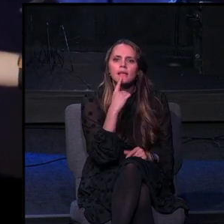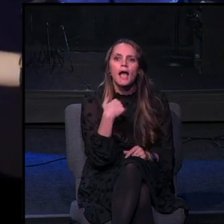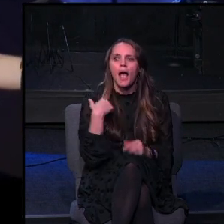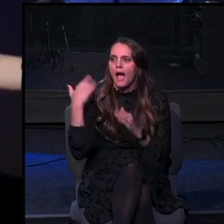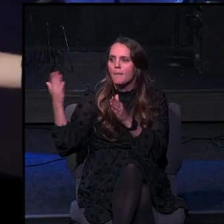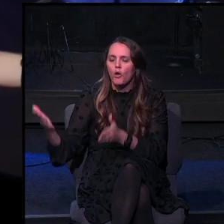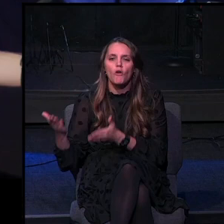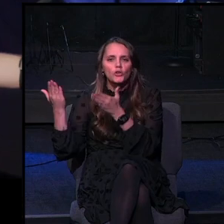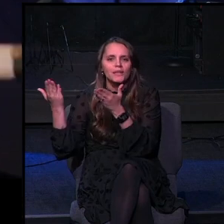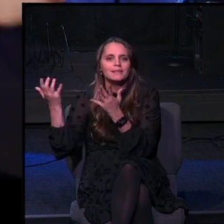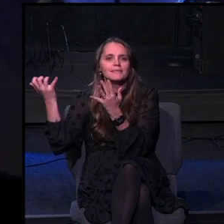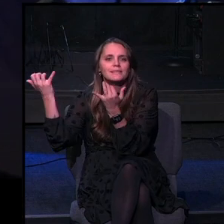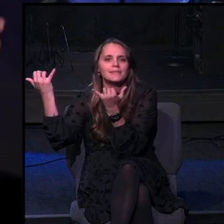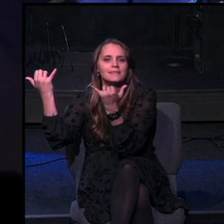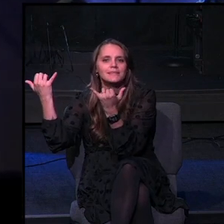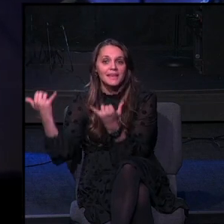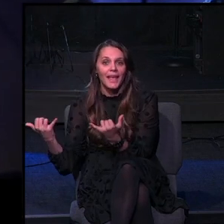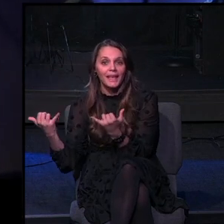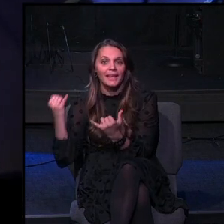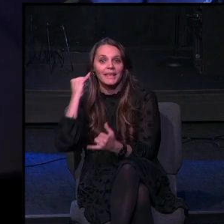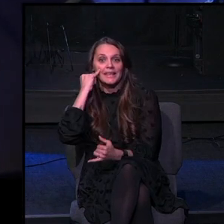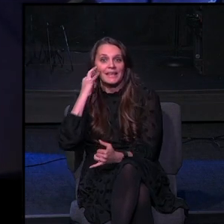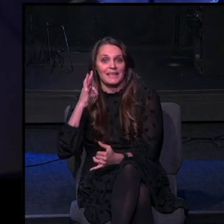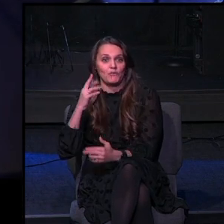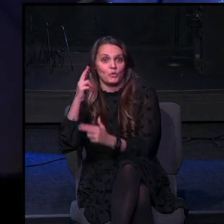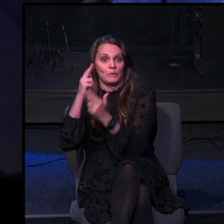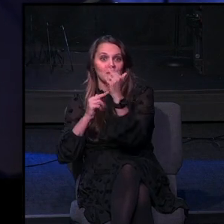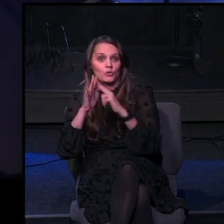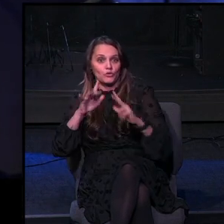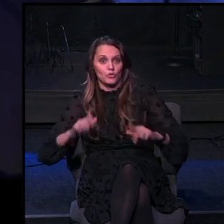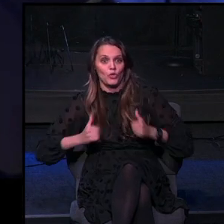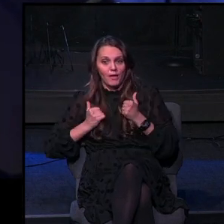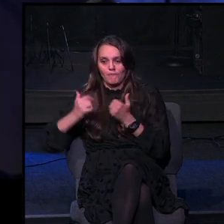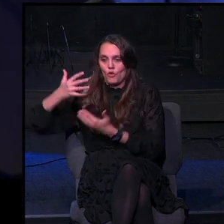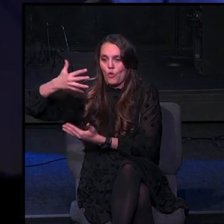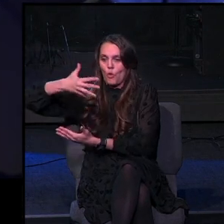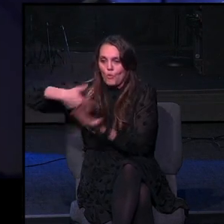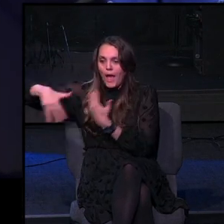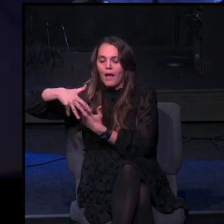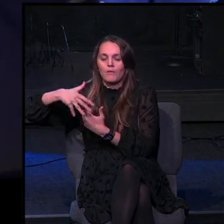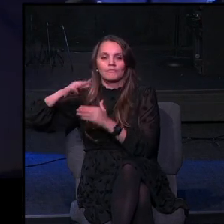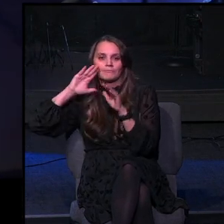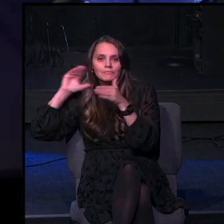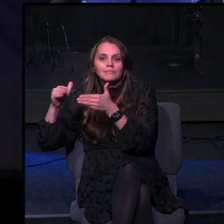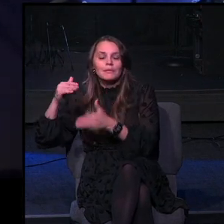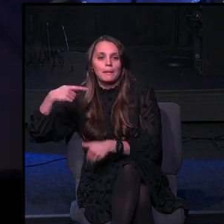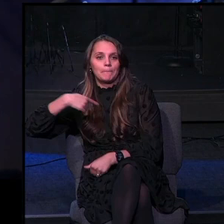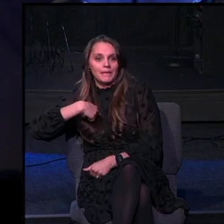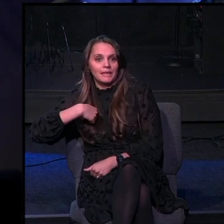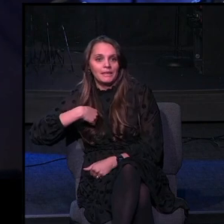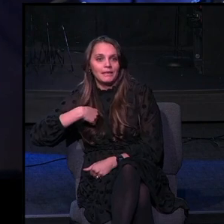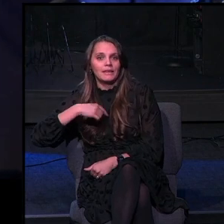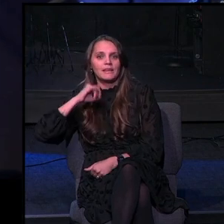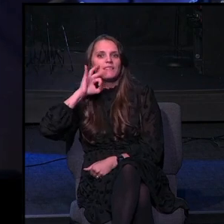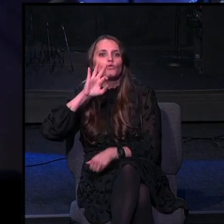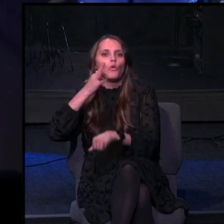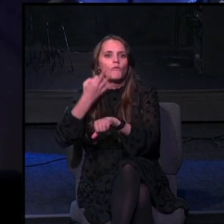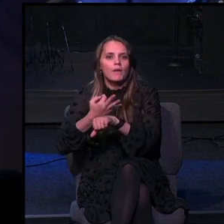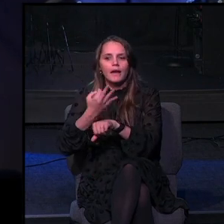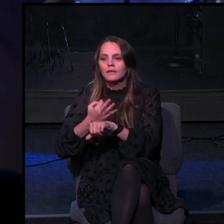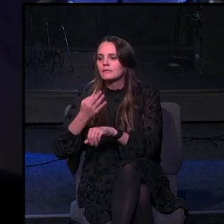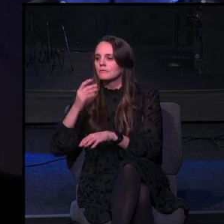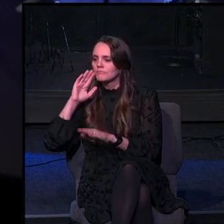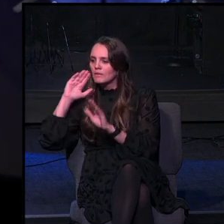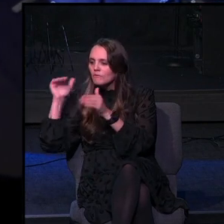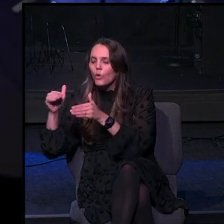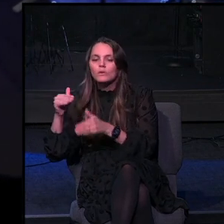today. That if you build your life on me, if you stake your finances on me, you